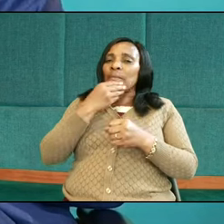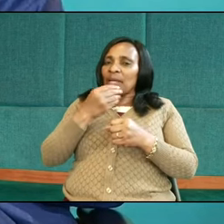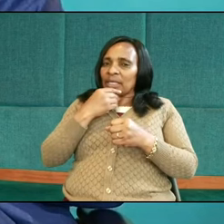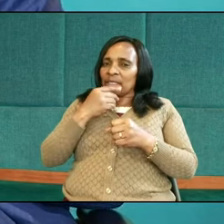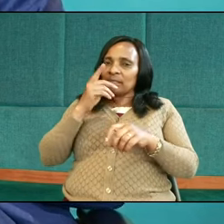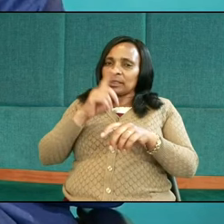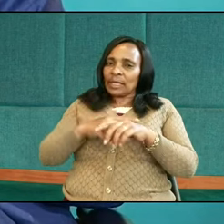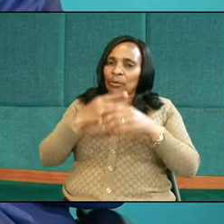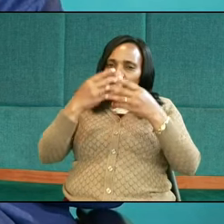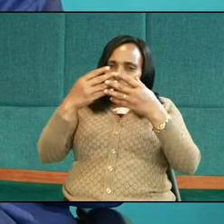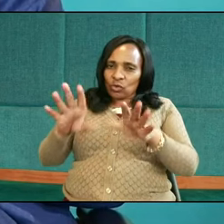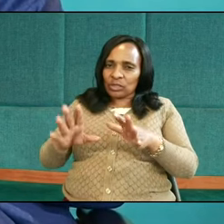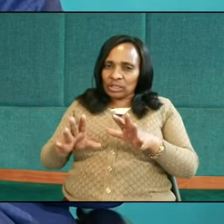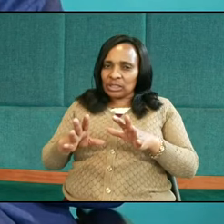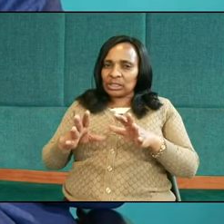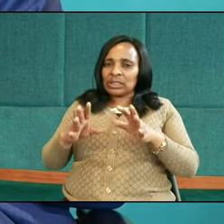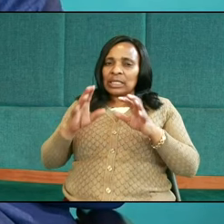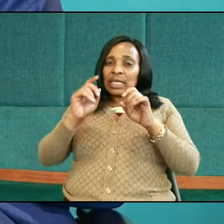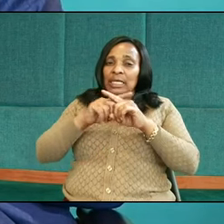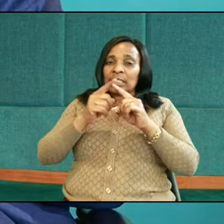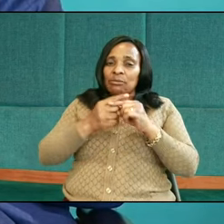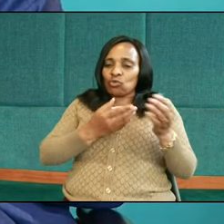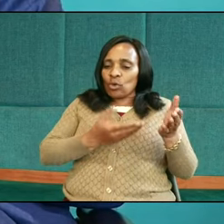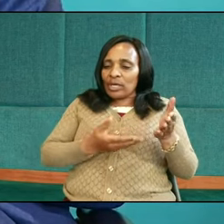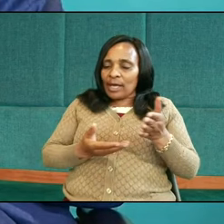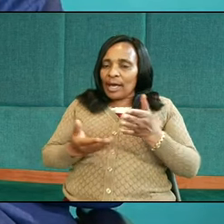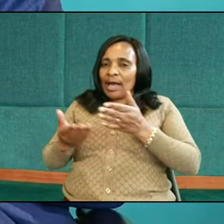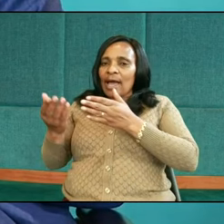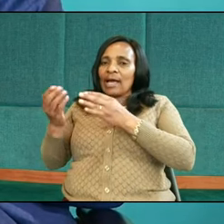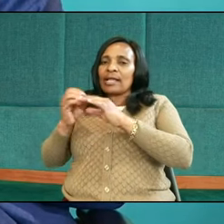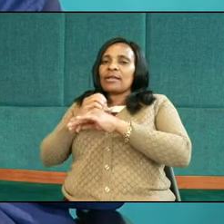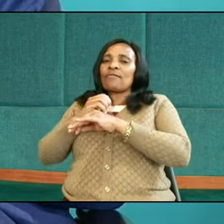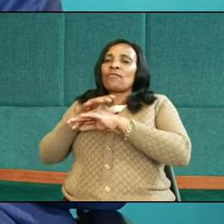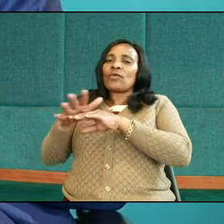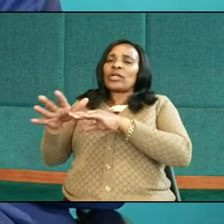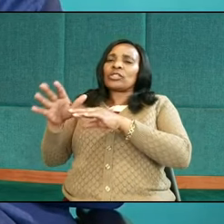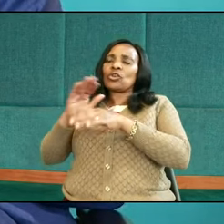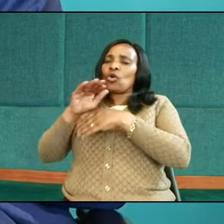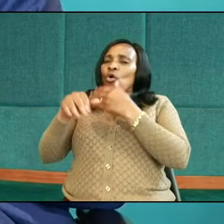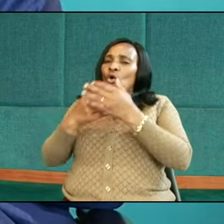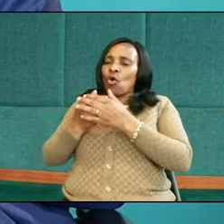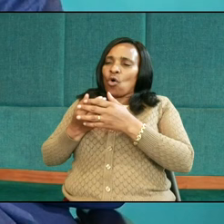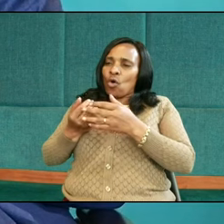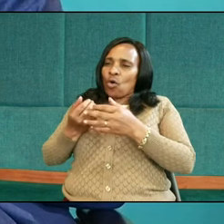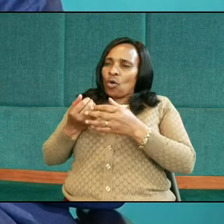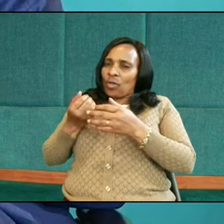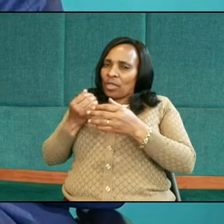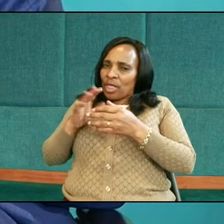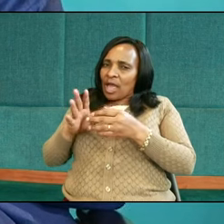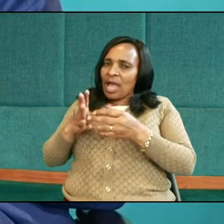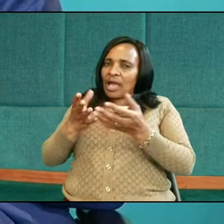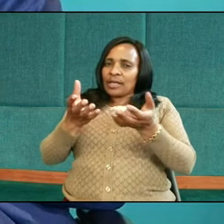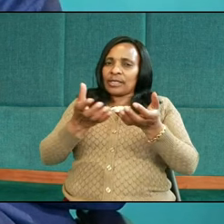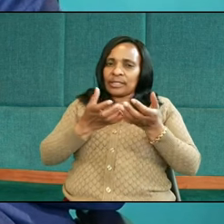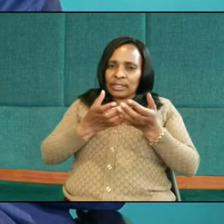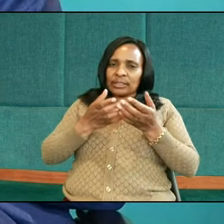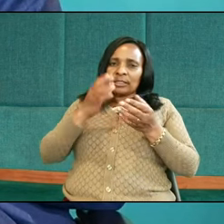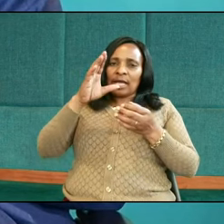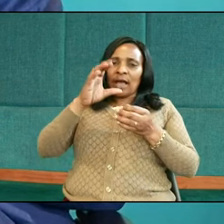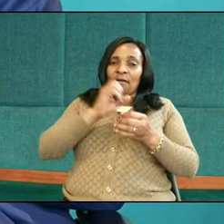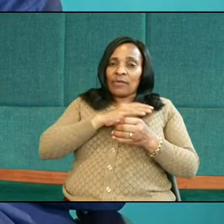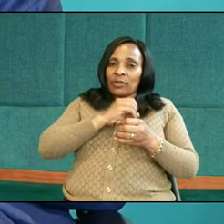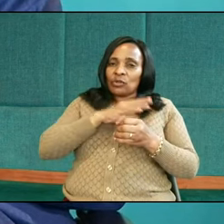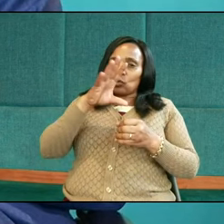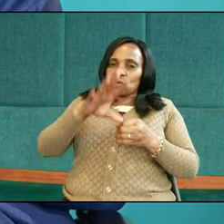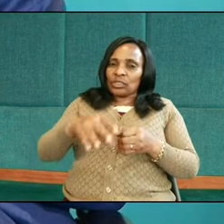peril, when strength, courage, and influence of all are needed, are afraid to take a firm stand for